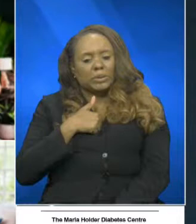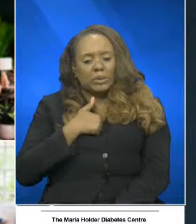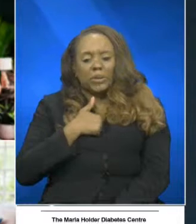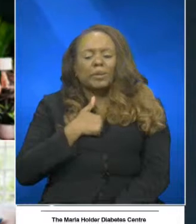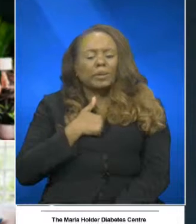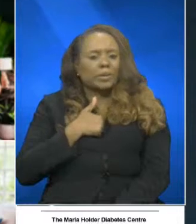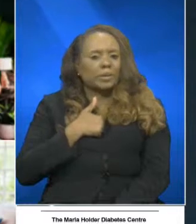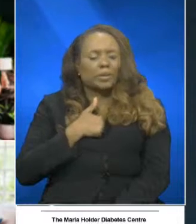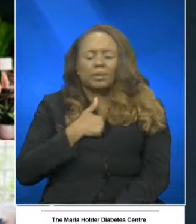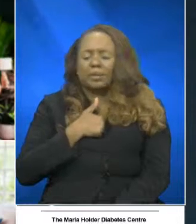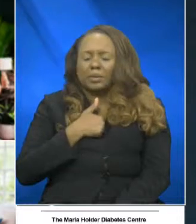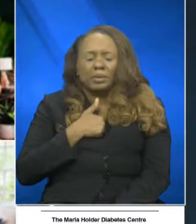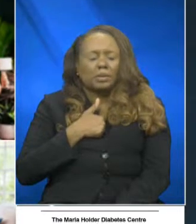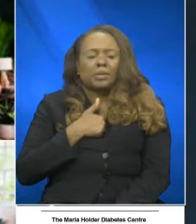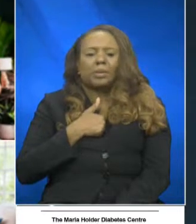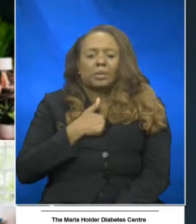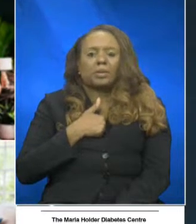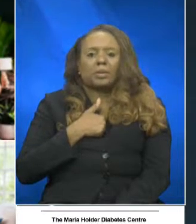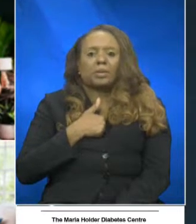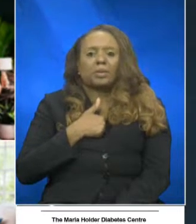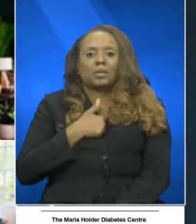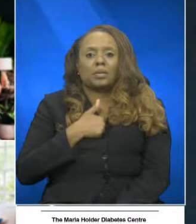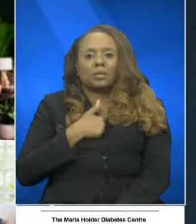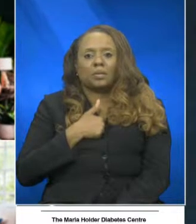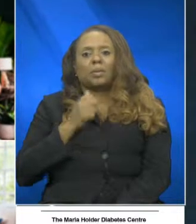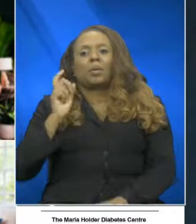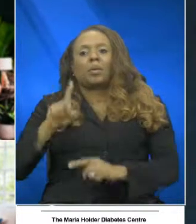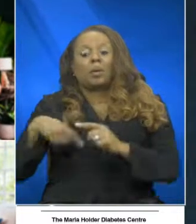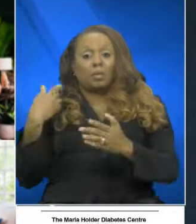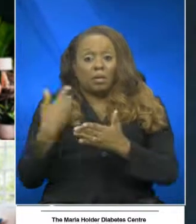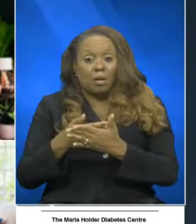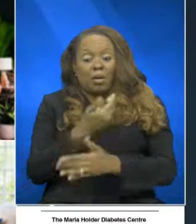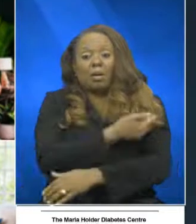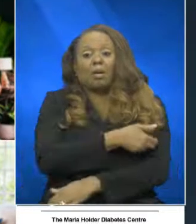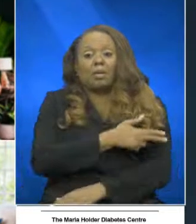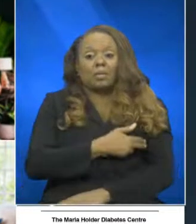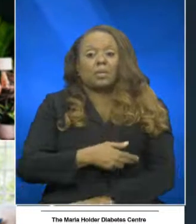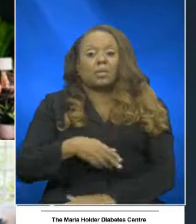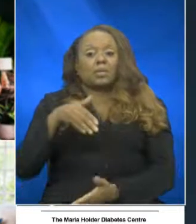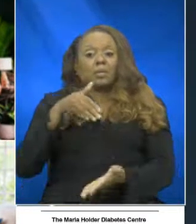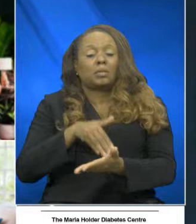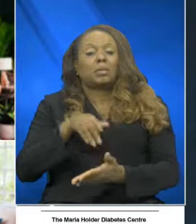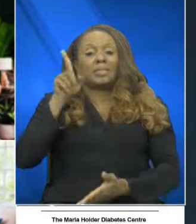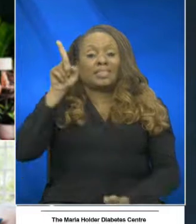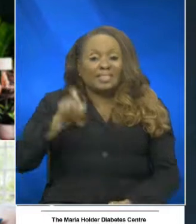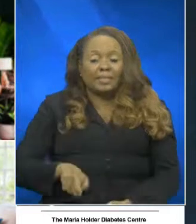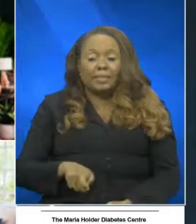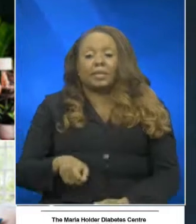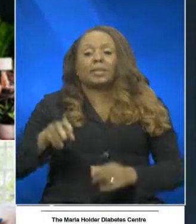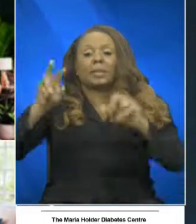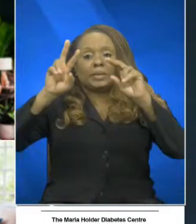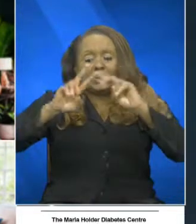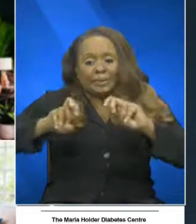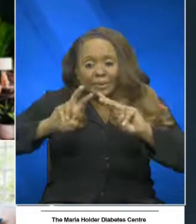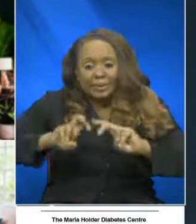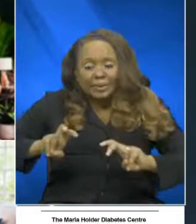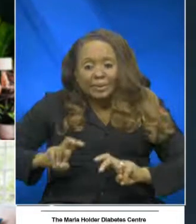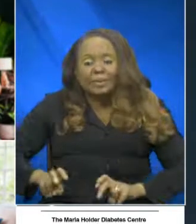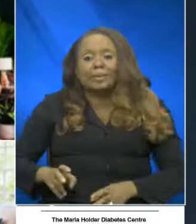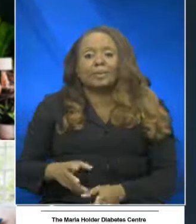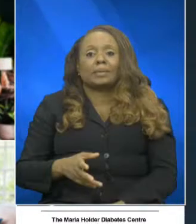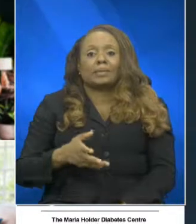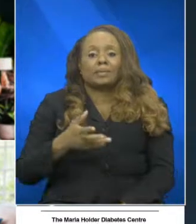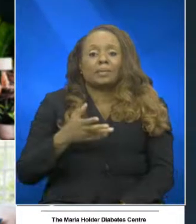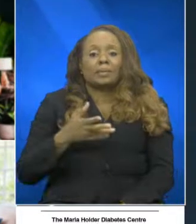then it's up to the doctors now to assess the patient and make sure the patient is a candidate for thrombolysis or